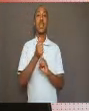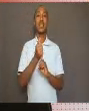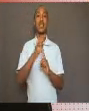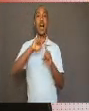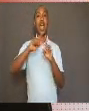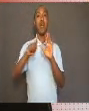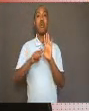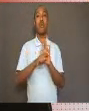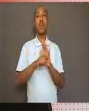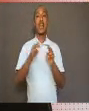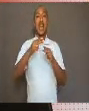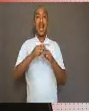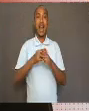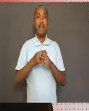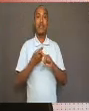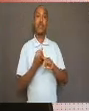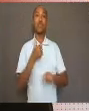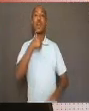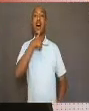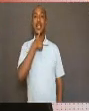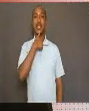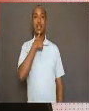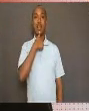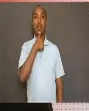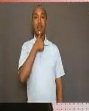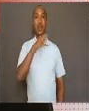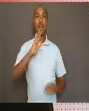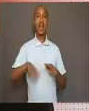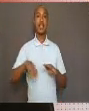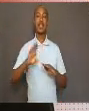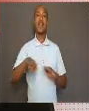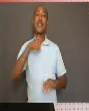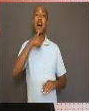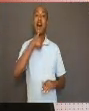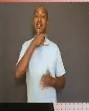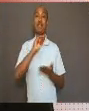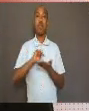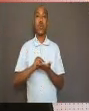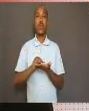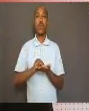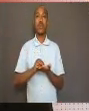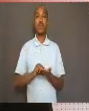ions derived from the acids rather than the acid molecules.